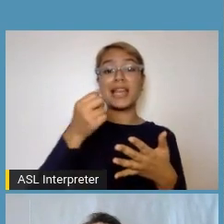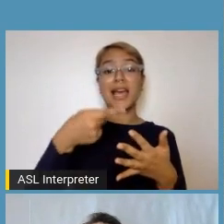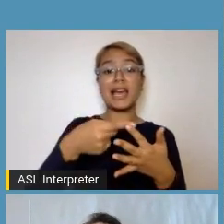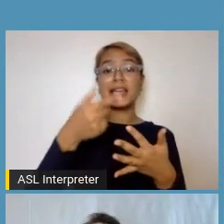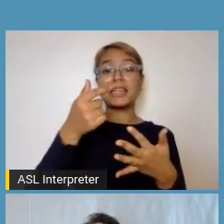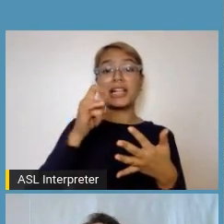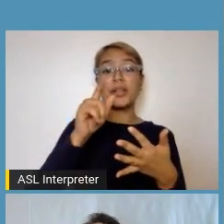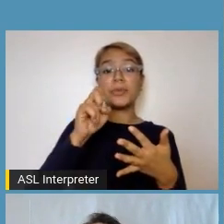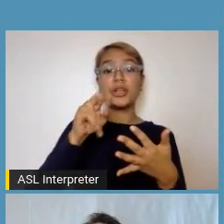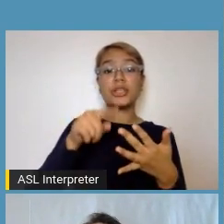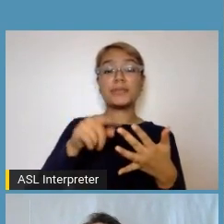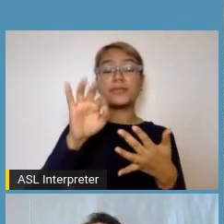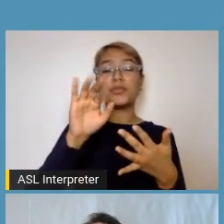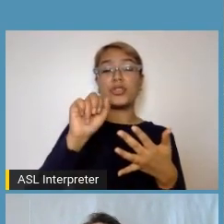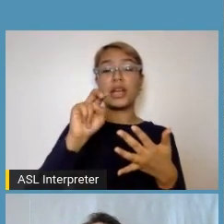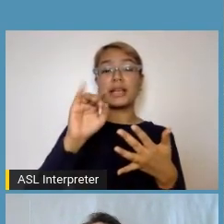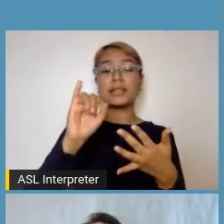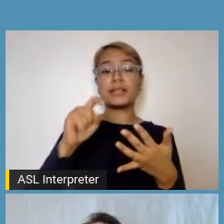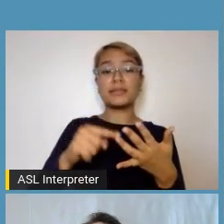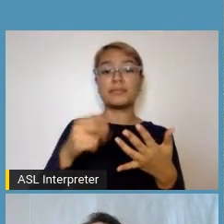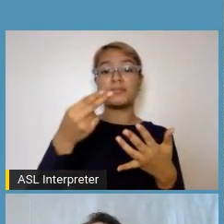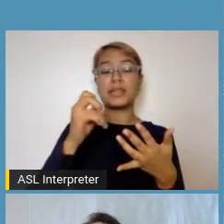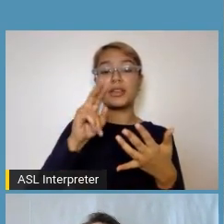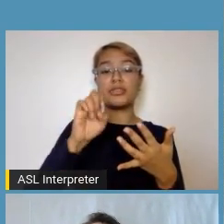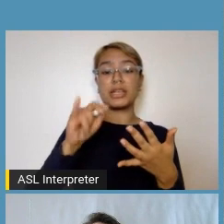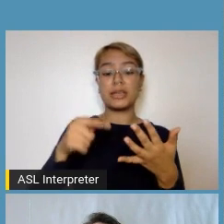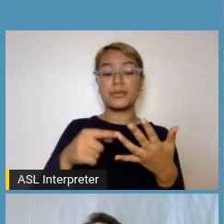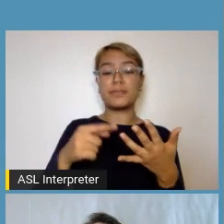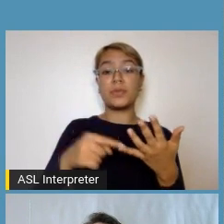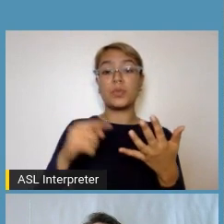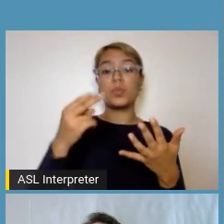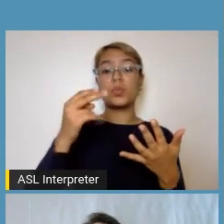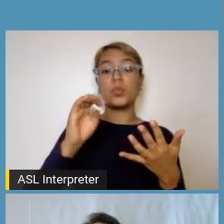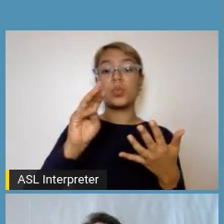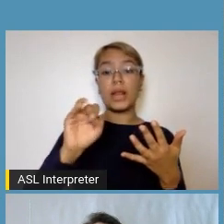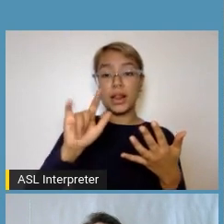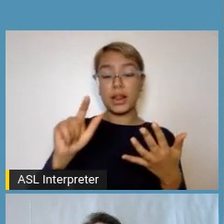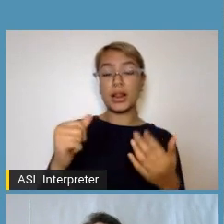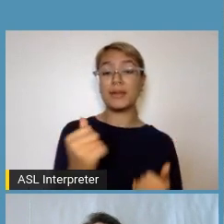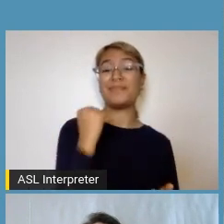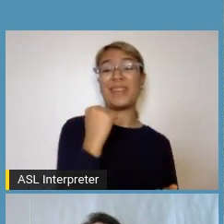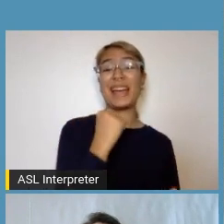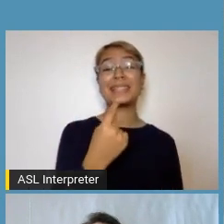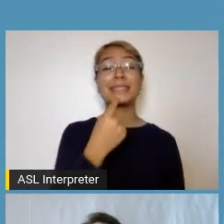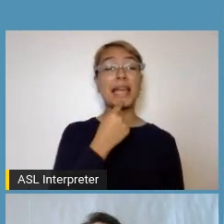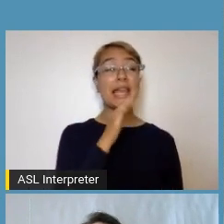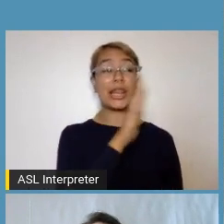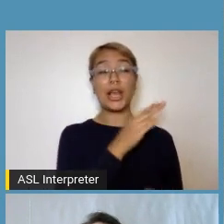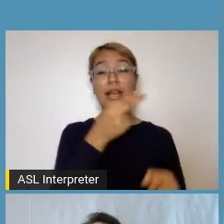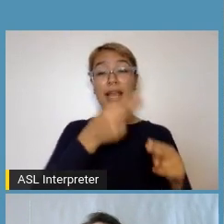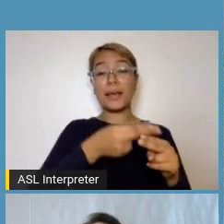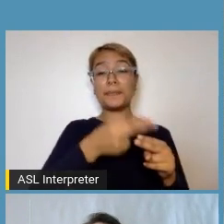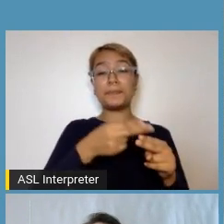and Harry and Will. On the back it reads, say their names, Dykeman Farmhouse Museum.